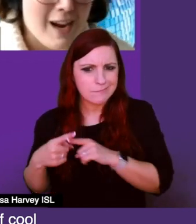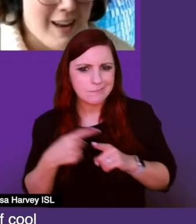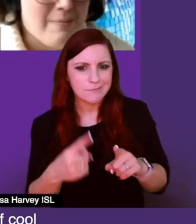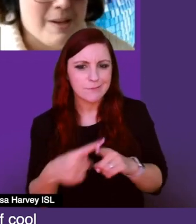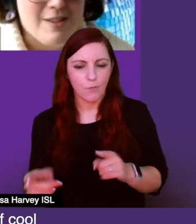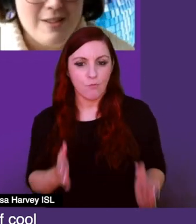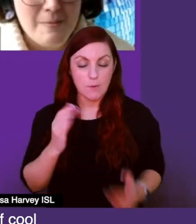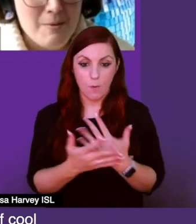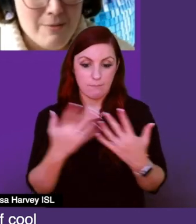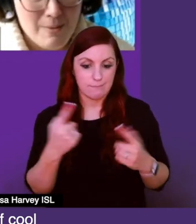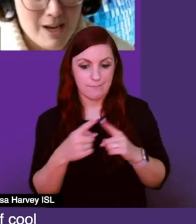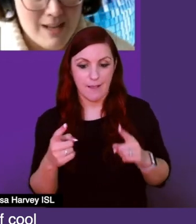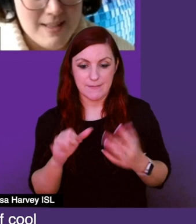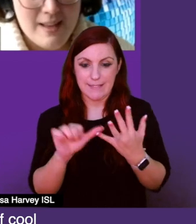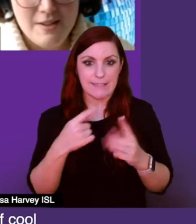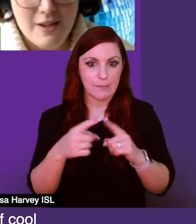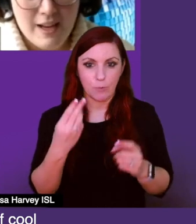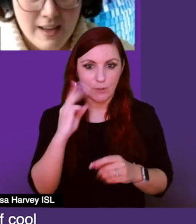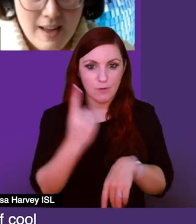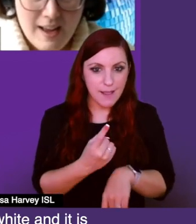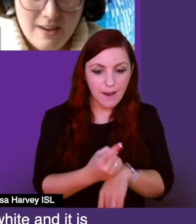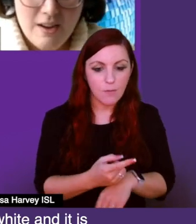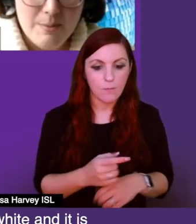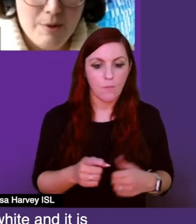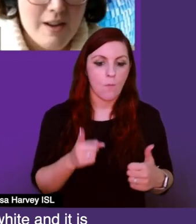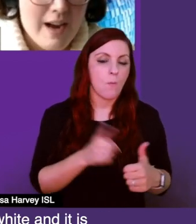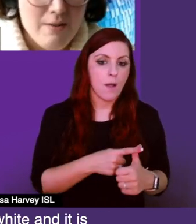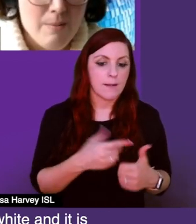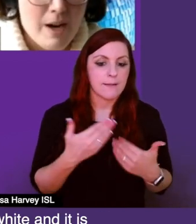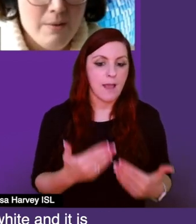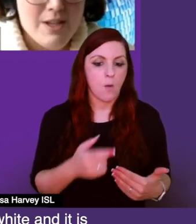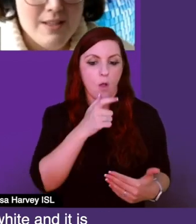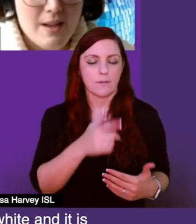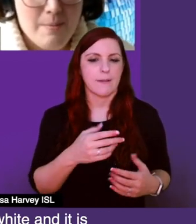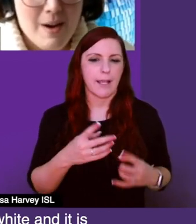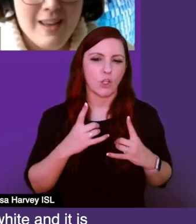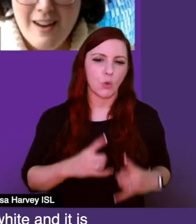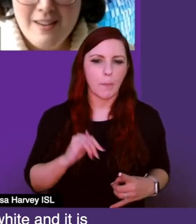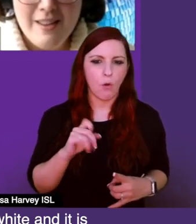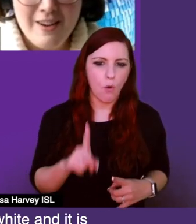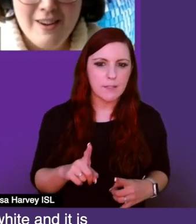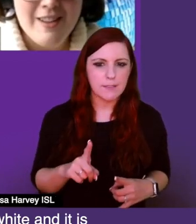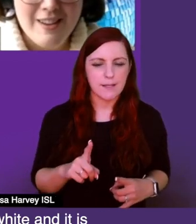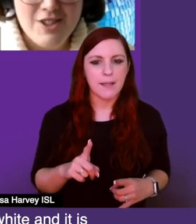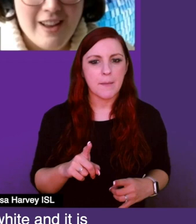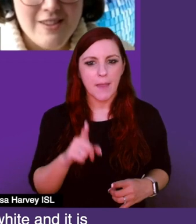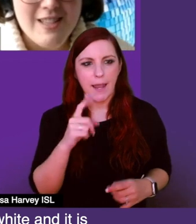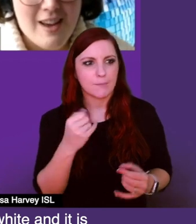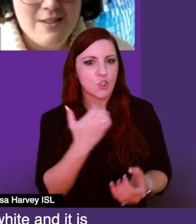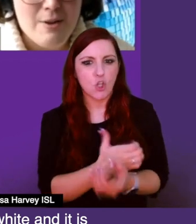I have a variety of pictures of me with robots, including an Aldebaran Now robot, which is again another